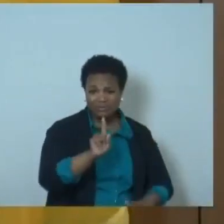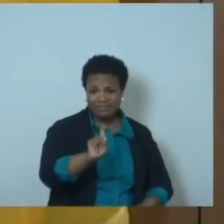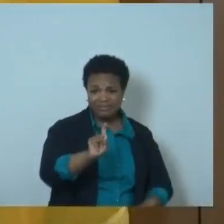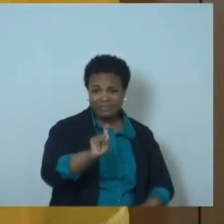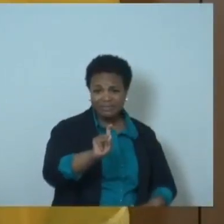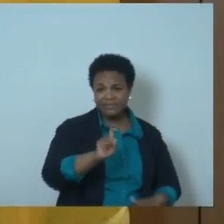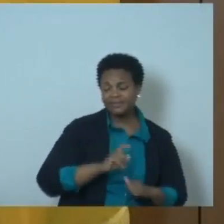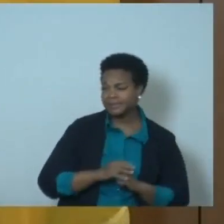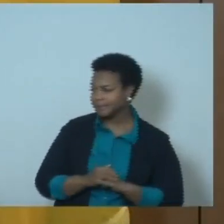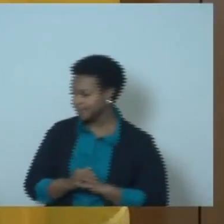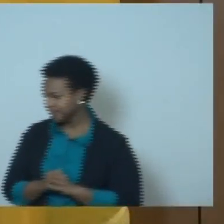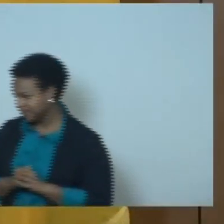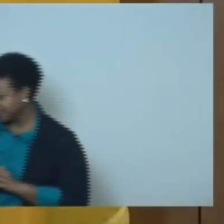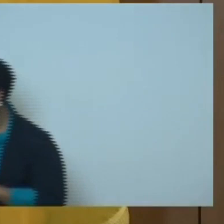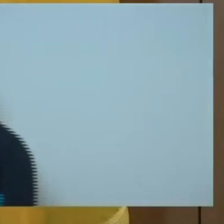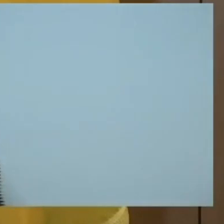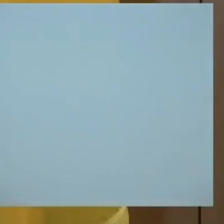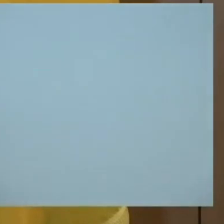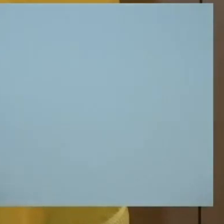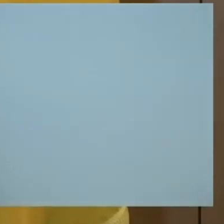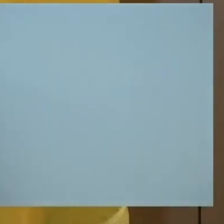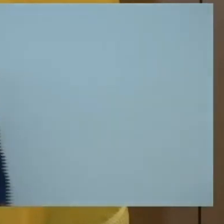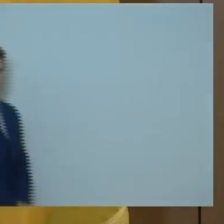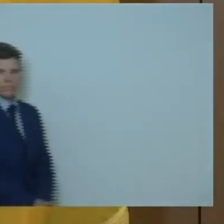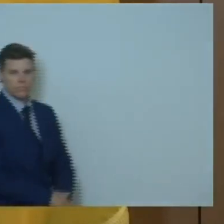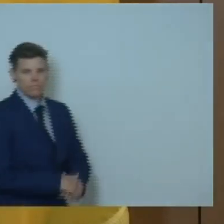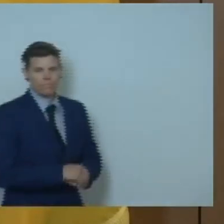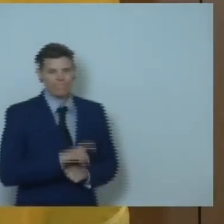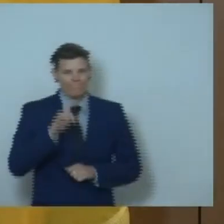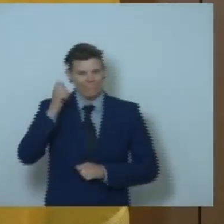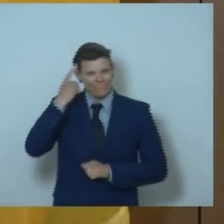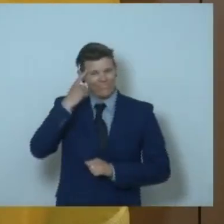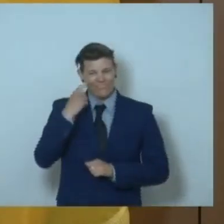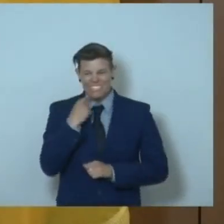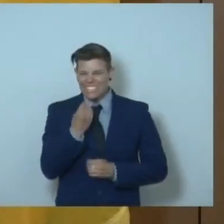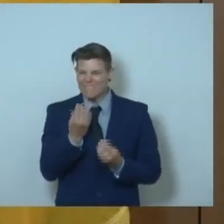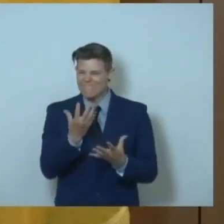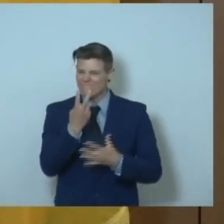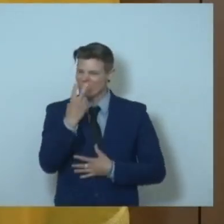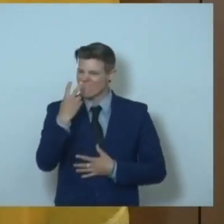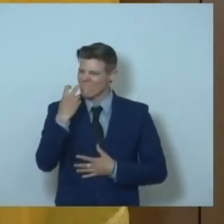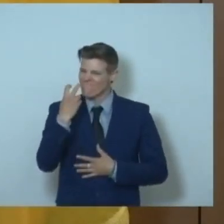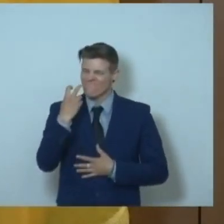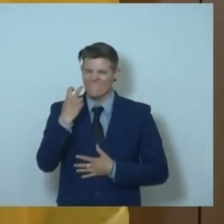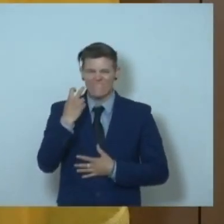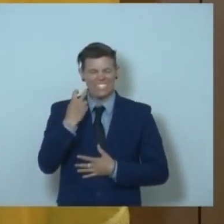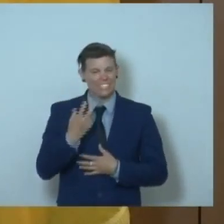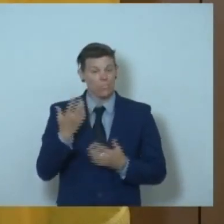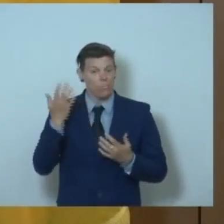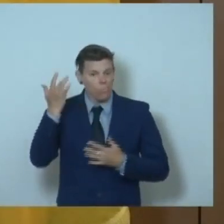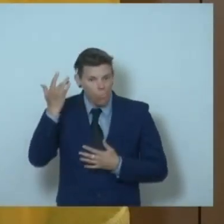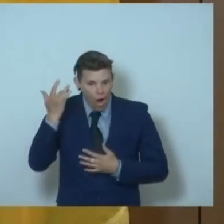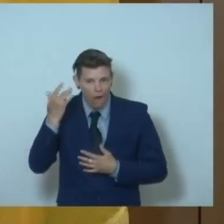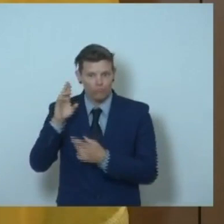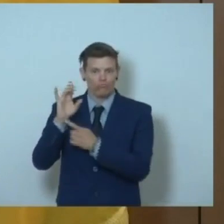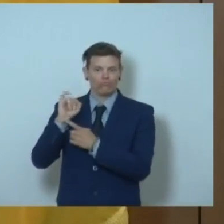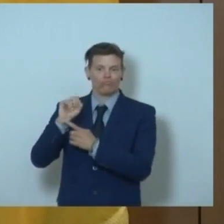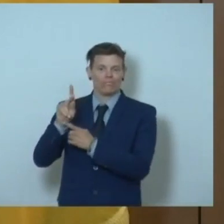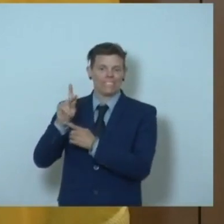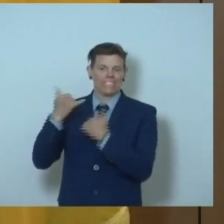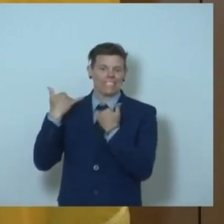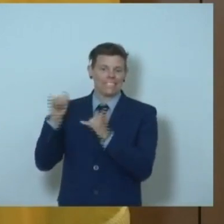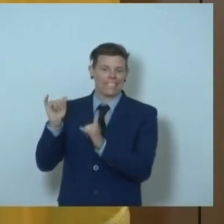I think it is not very likely because the risk for